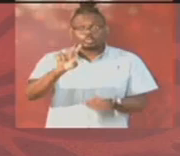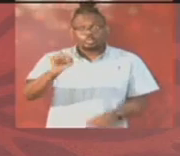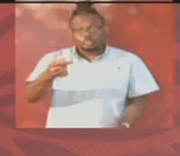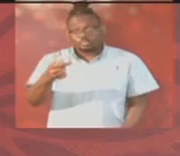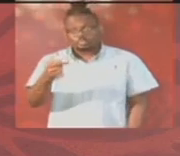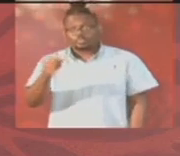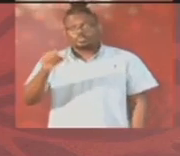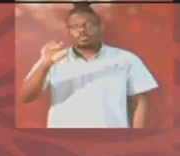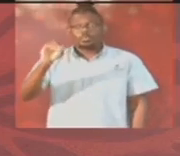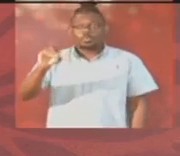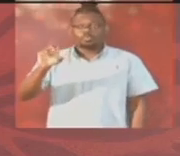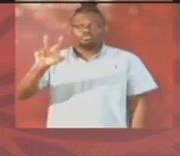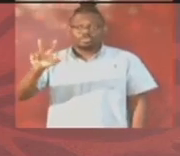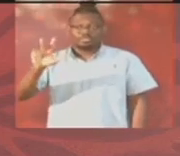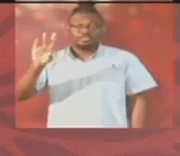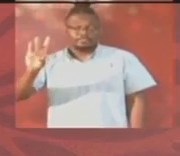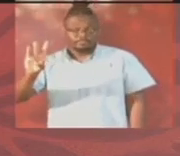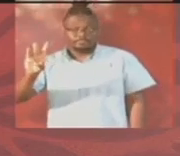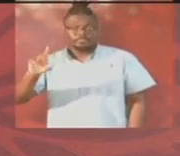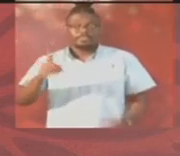2,037. And Sunday,